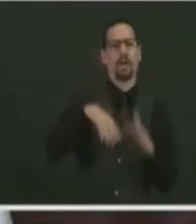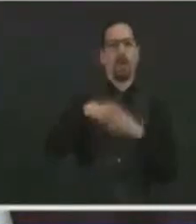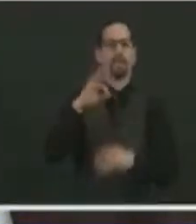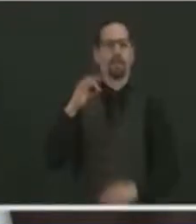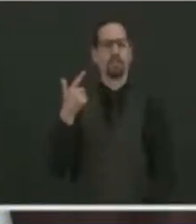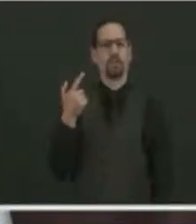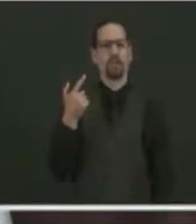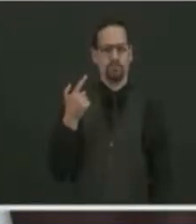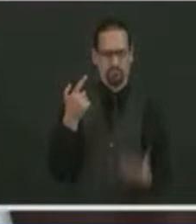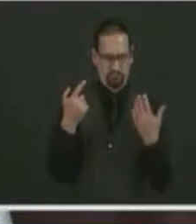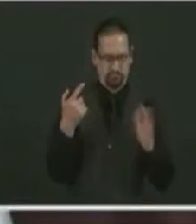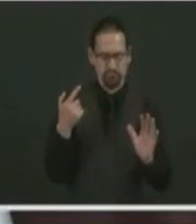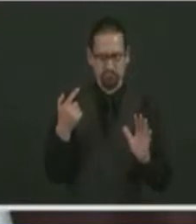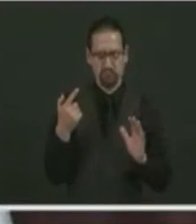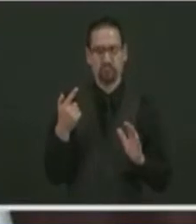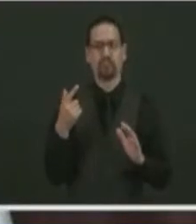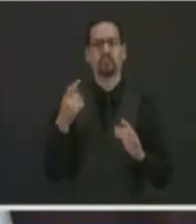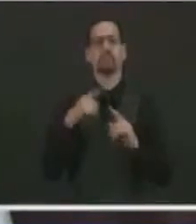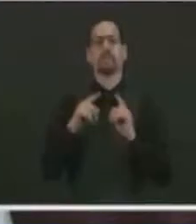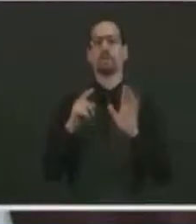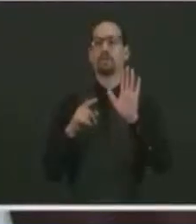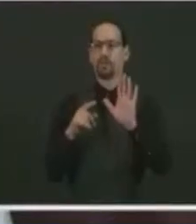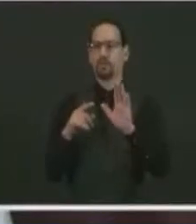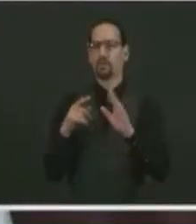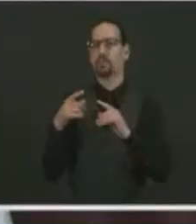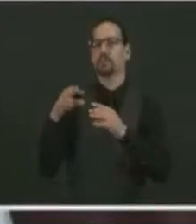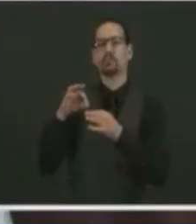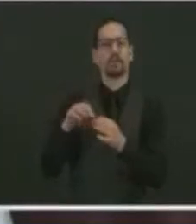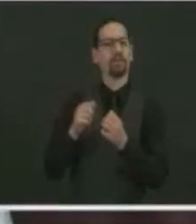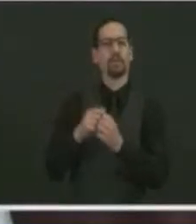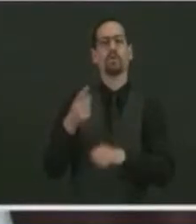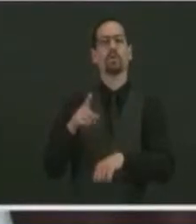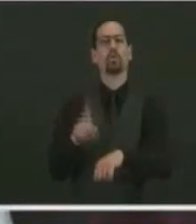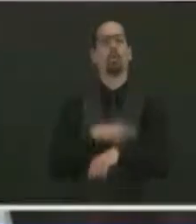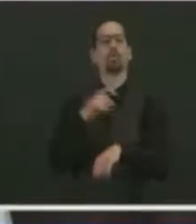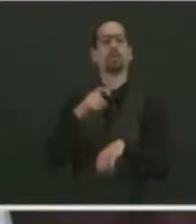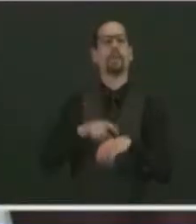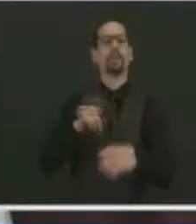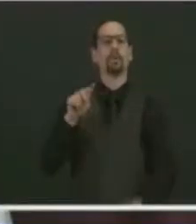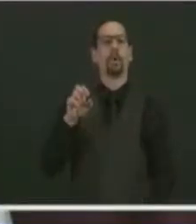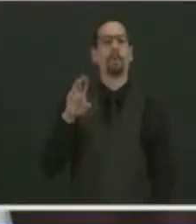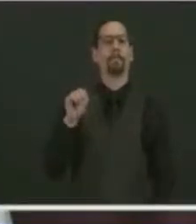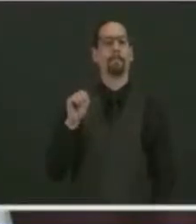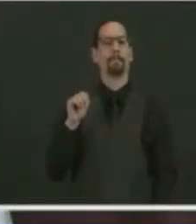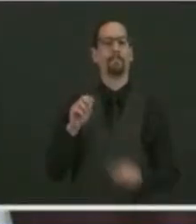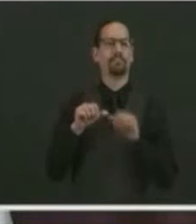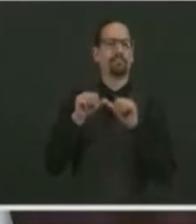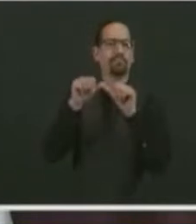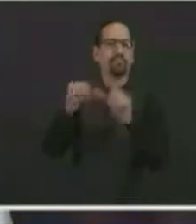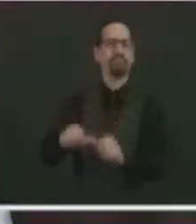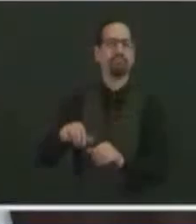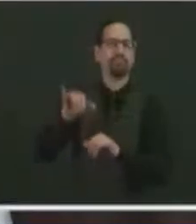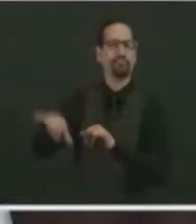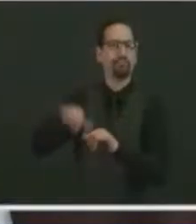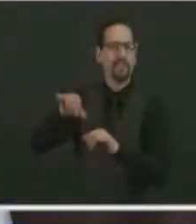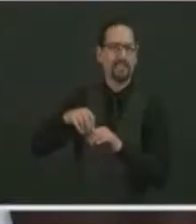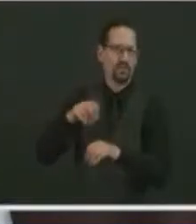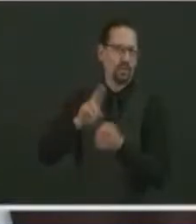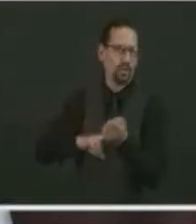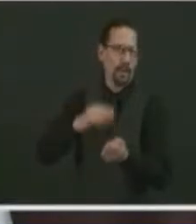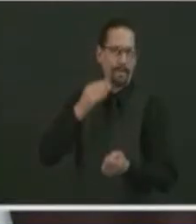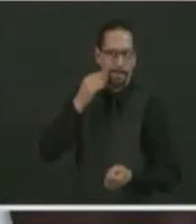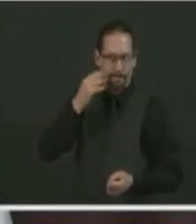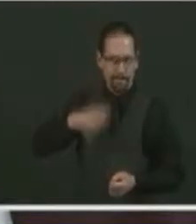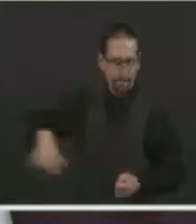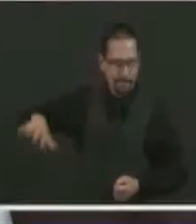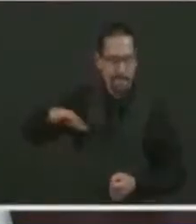were associated with long-term care facilities. We are coming towards the